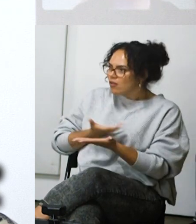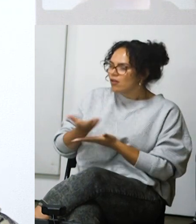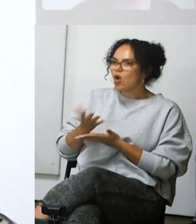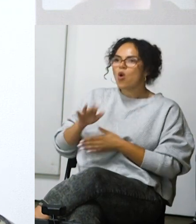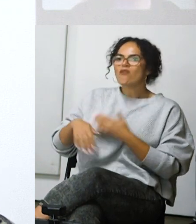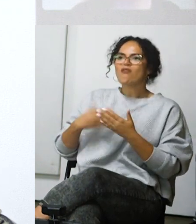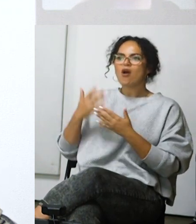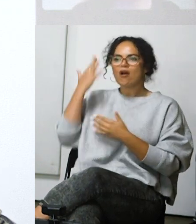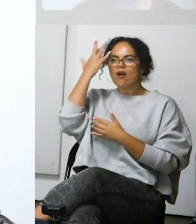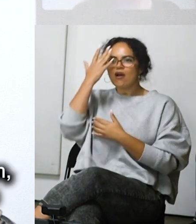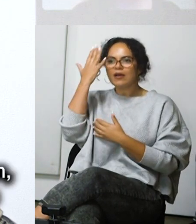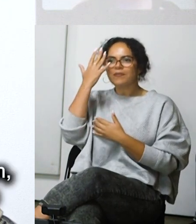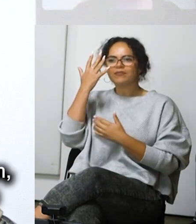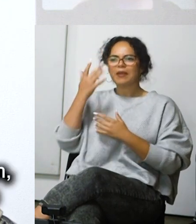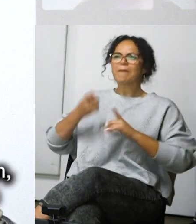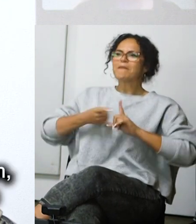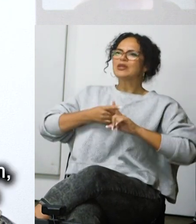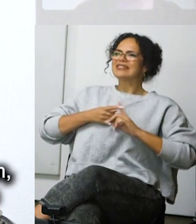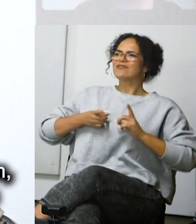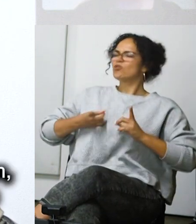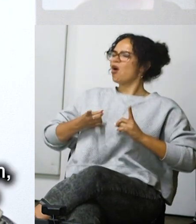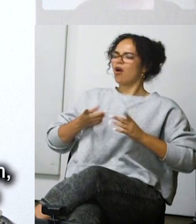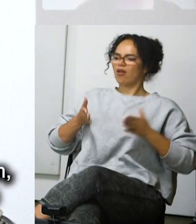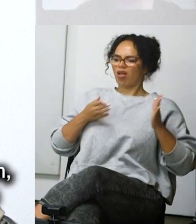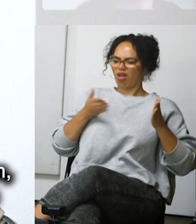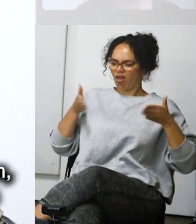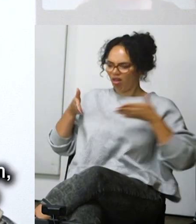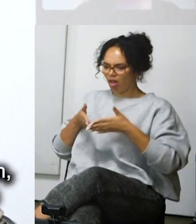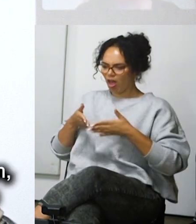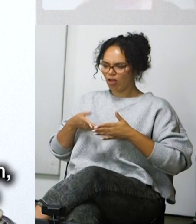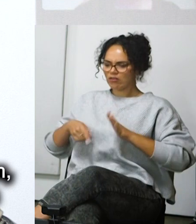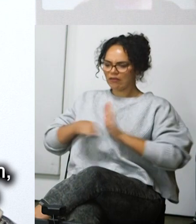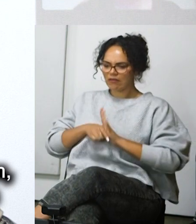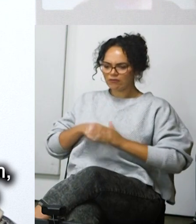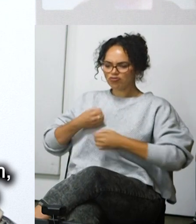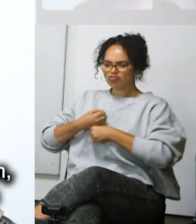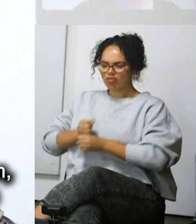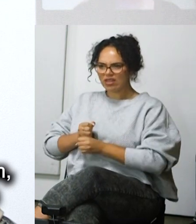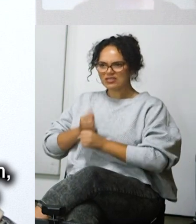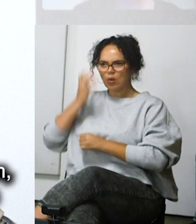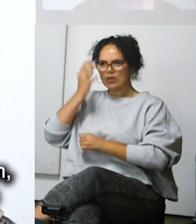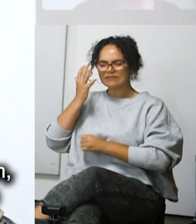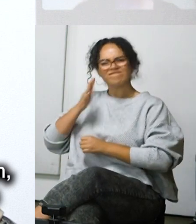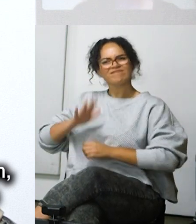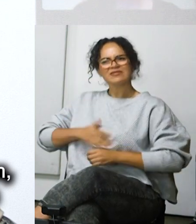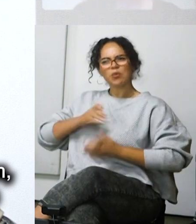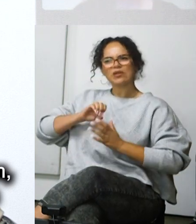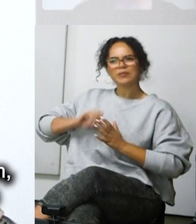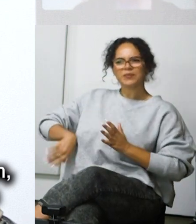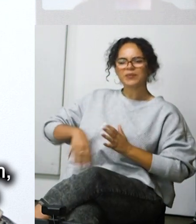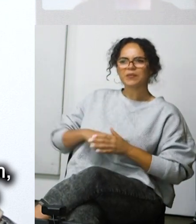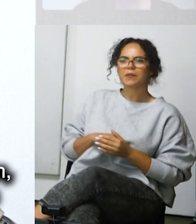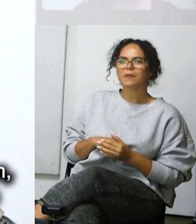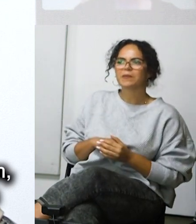distress. So a lot of my work is actually about monotropism, which is the tendency of